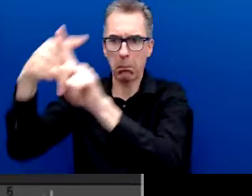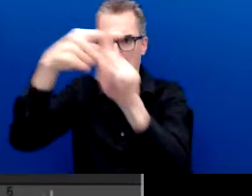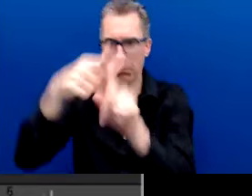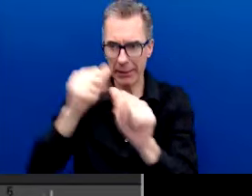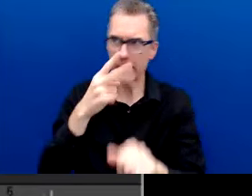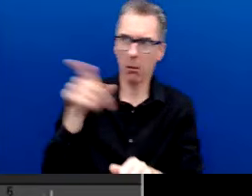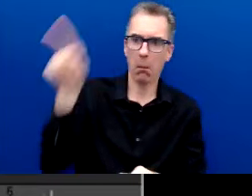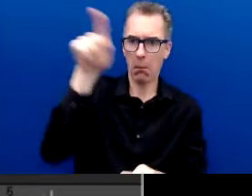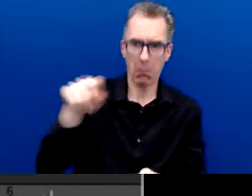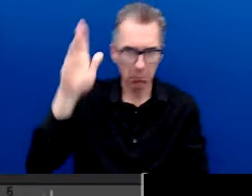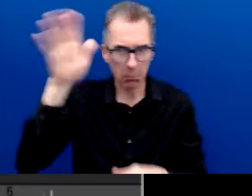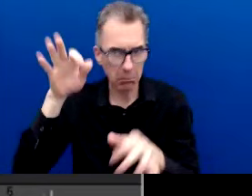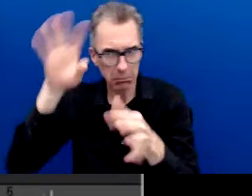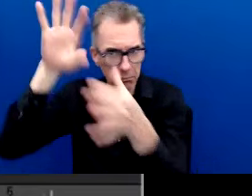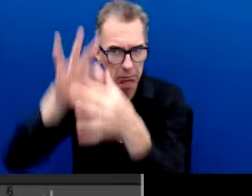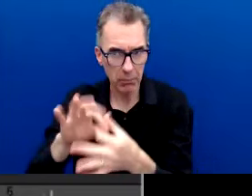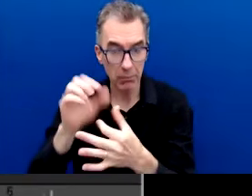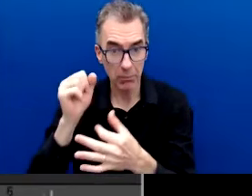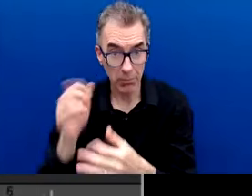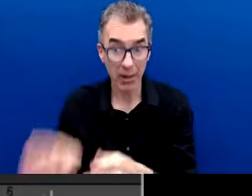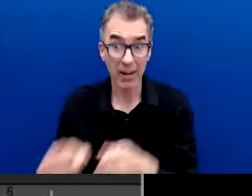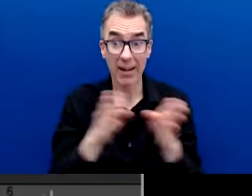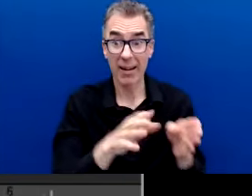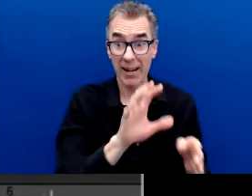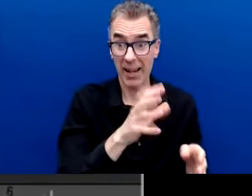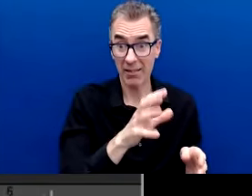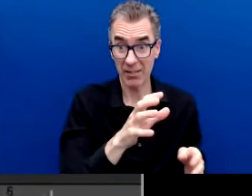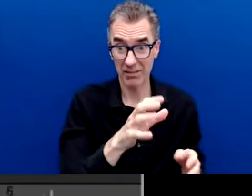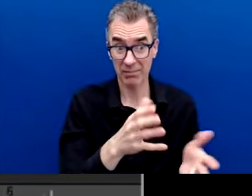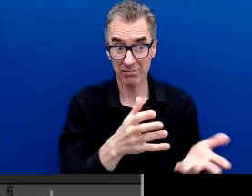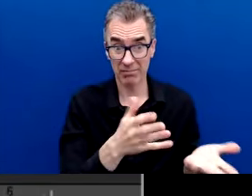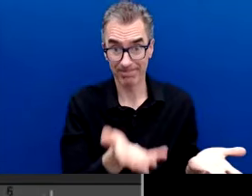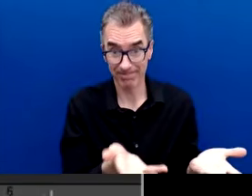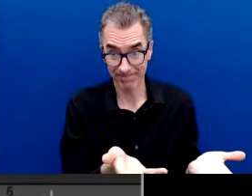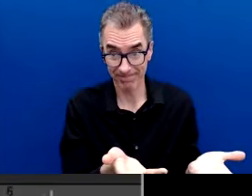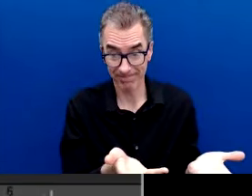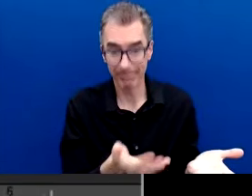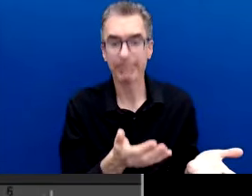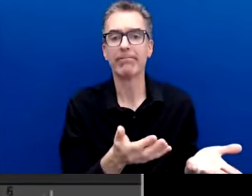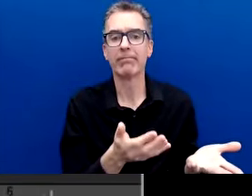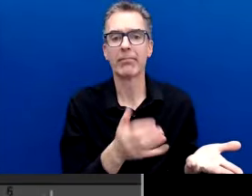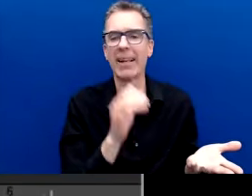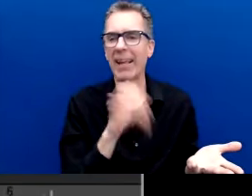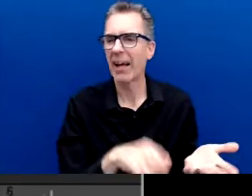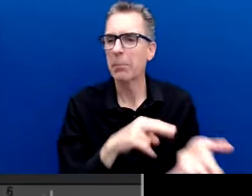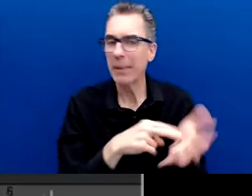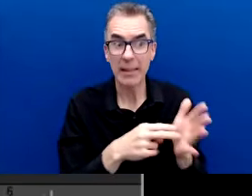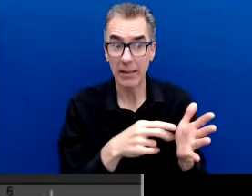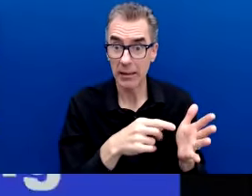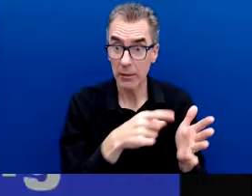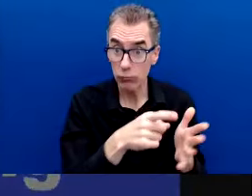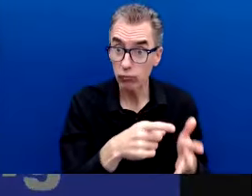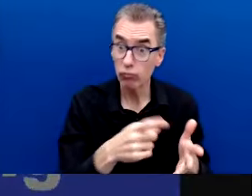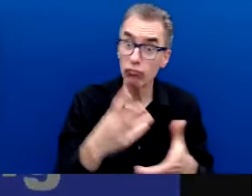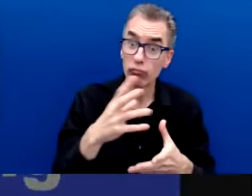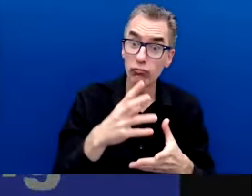on Canvas, that's what they have. So that was my example of some passive learning. So let's get this in the right